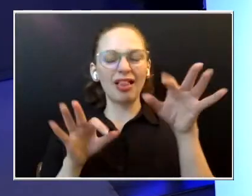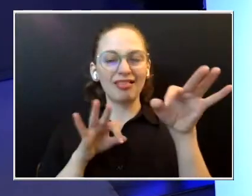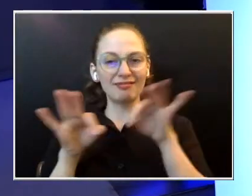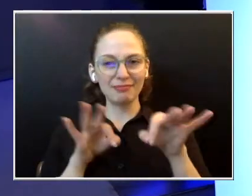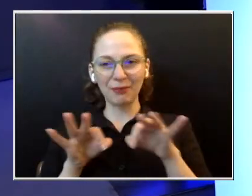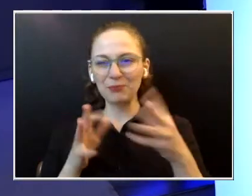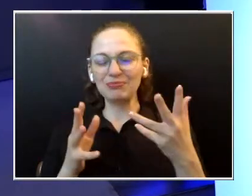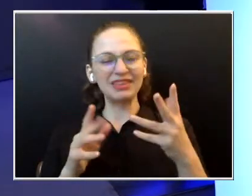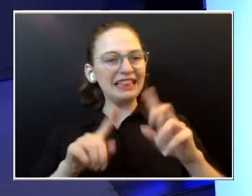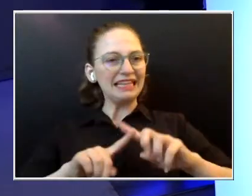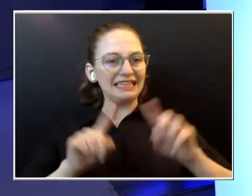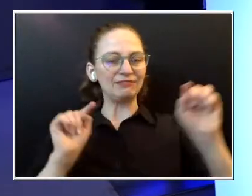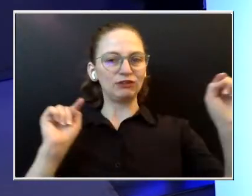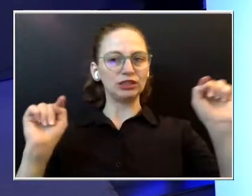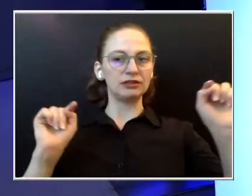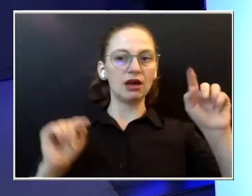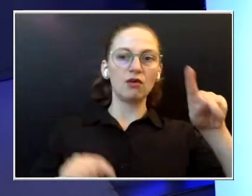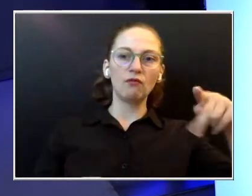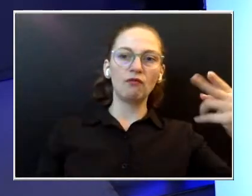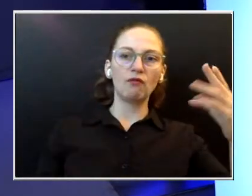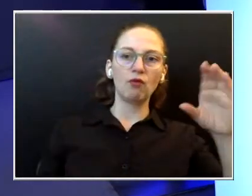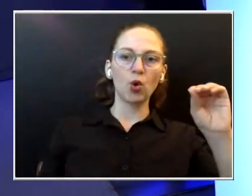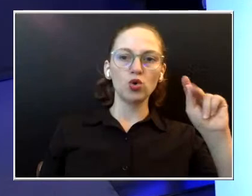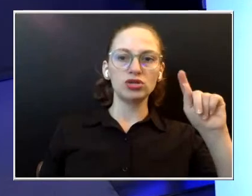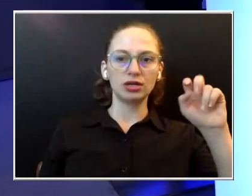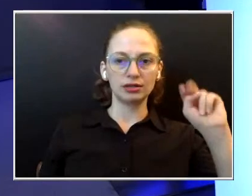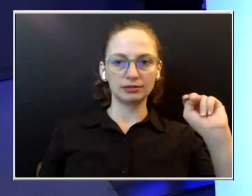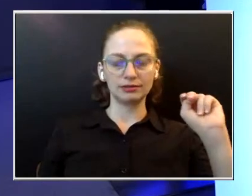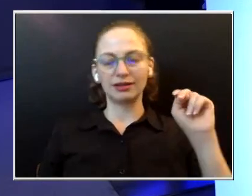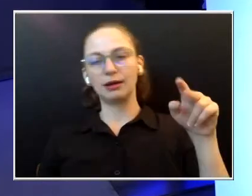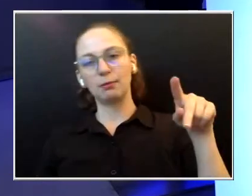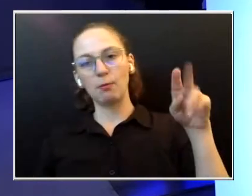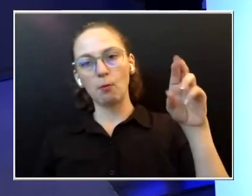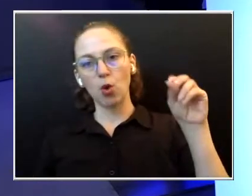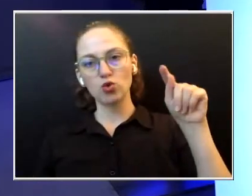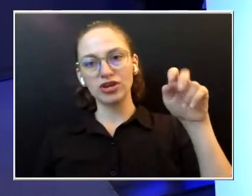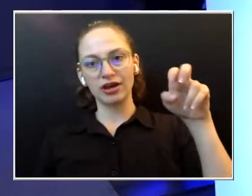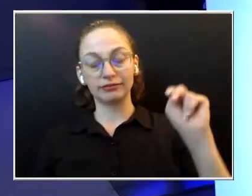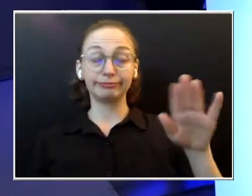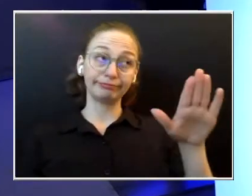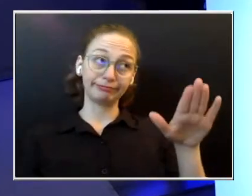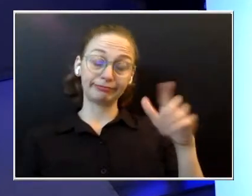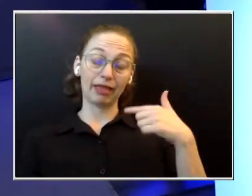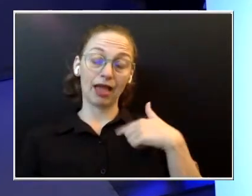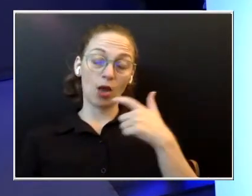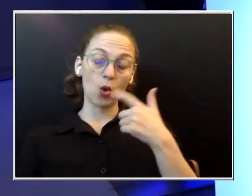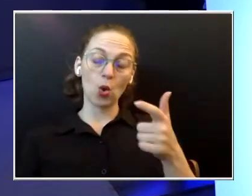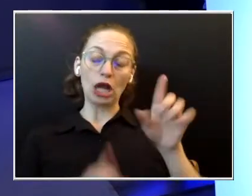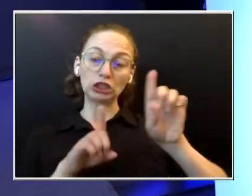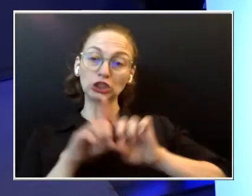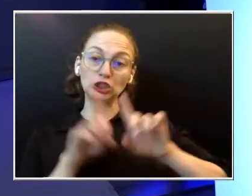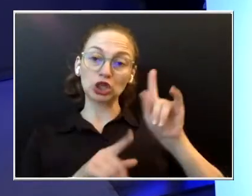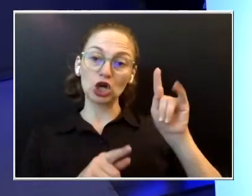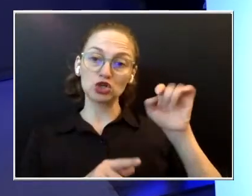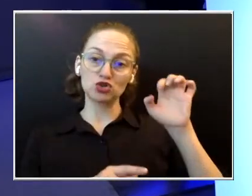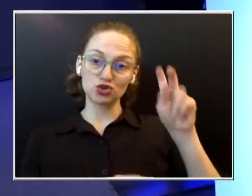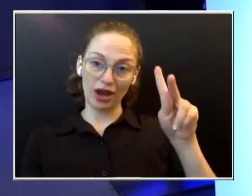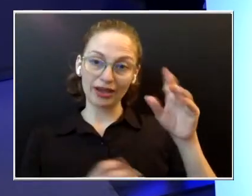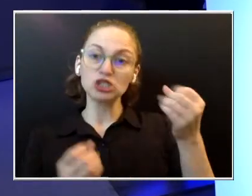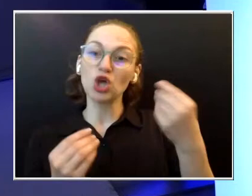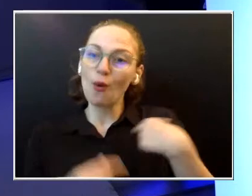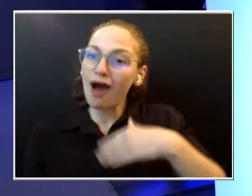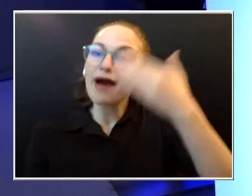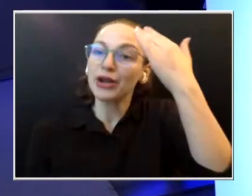and a proton. Now, Dr. Guida, because I watch Star Trek, I understand these differences, but I'm not sure all of our audience follows, James T. Kirk